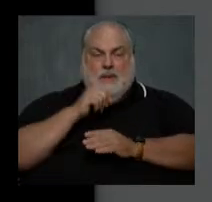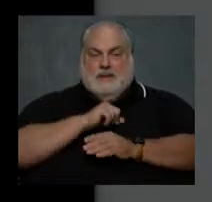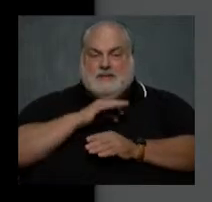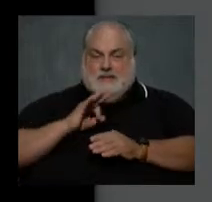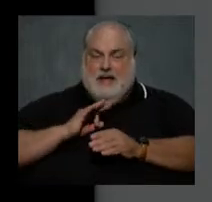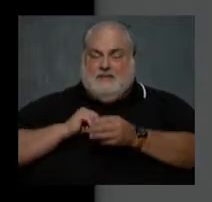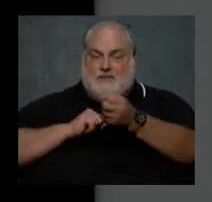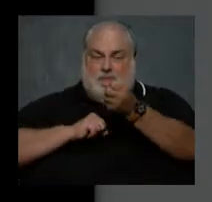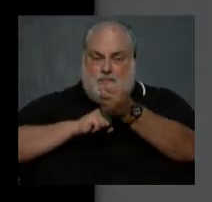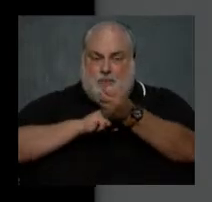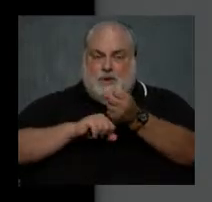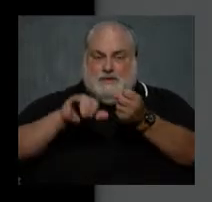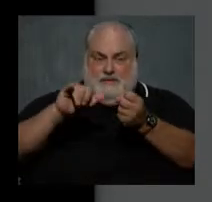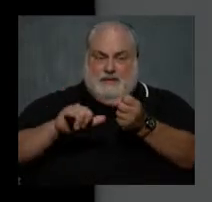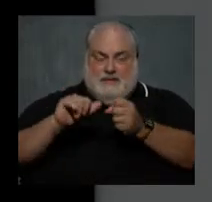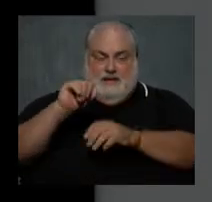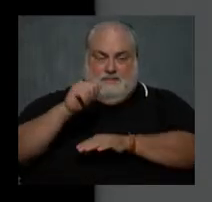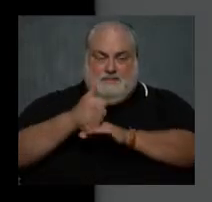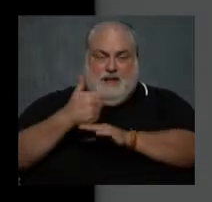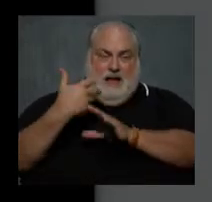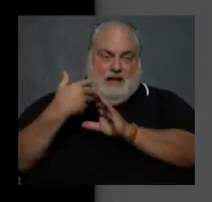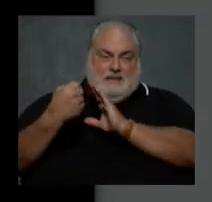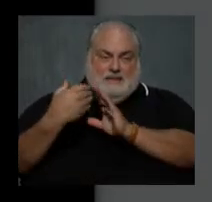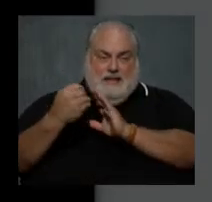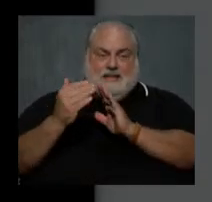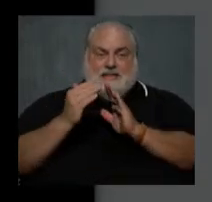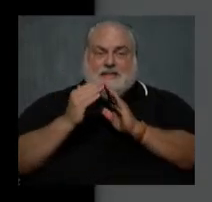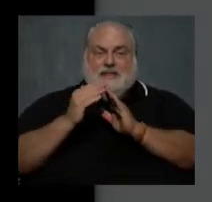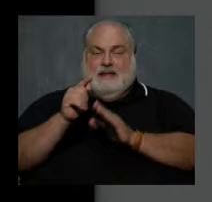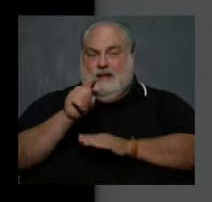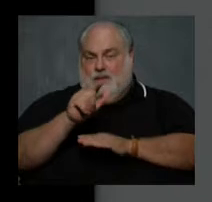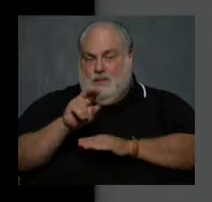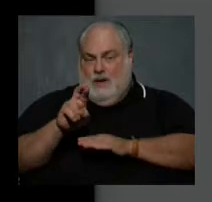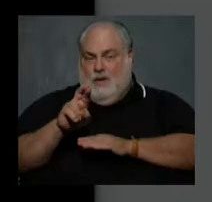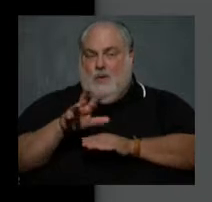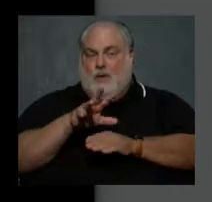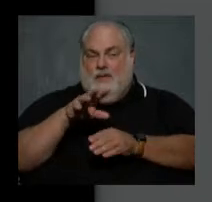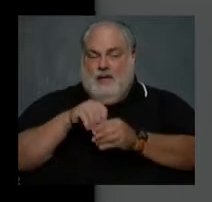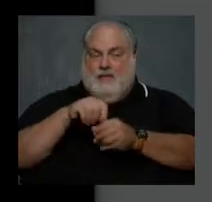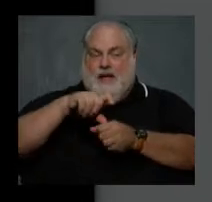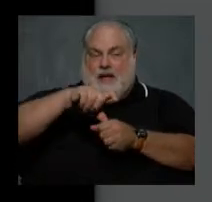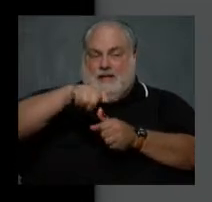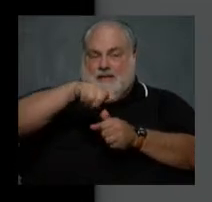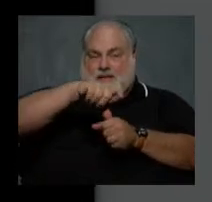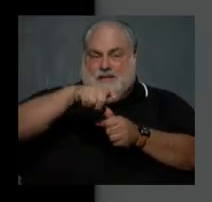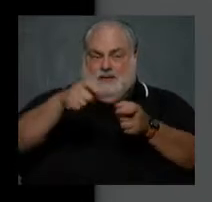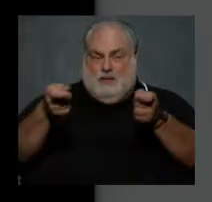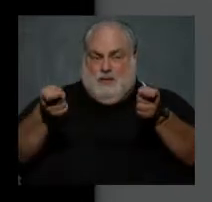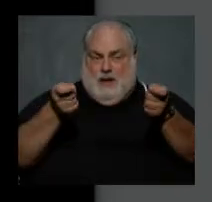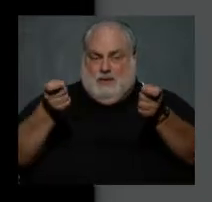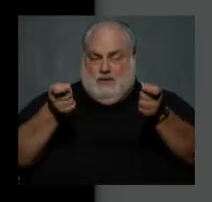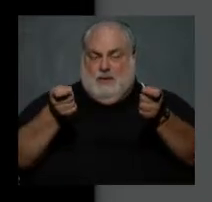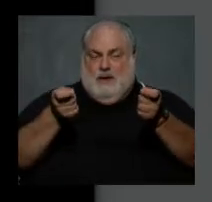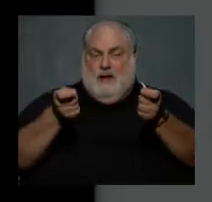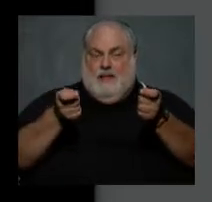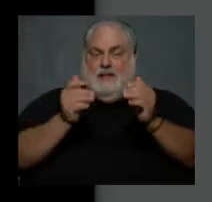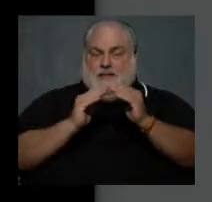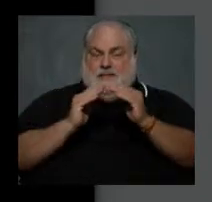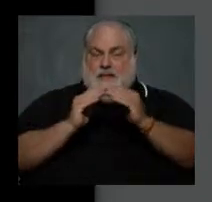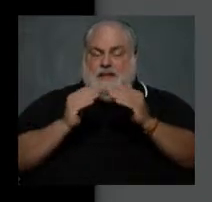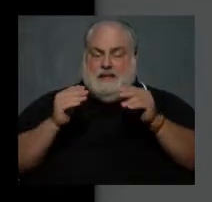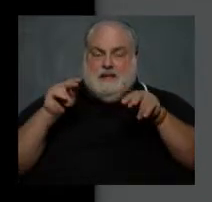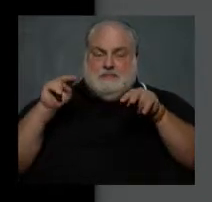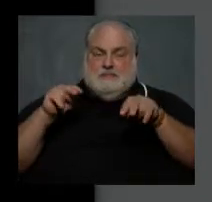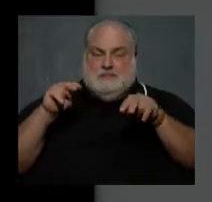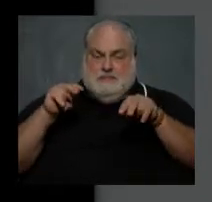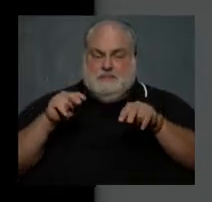of the request. The site is located outside the city limits of Little Rock, but within the city's extraterritorial planning jurisdiction in which the city exercises